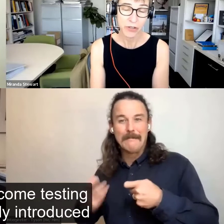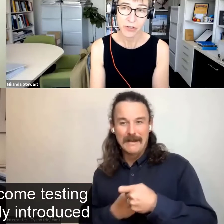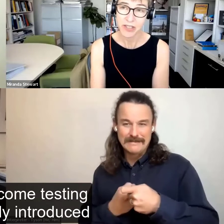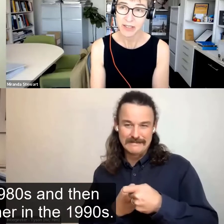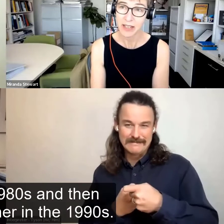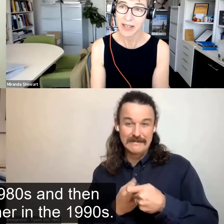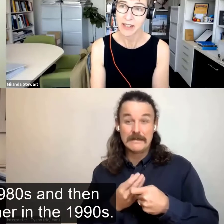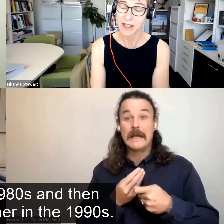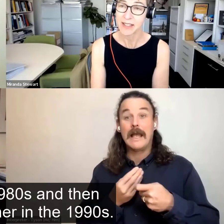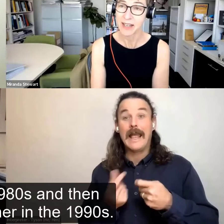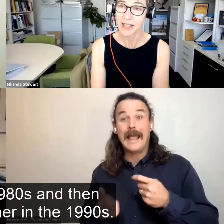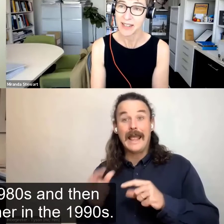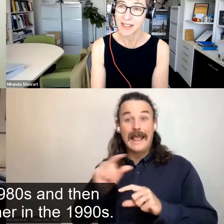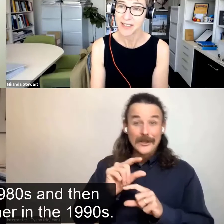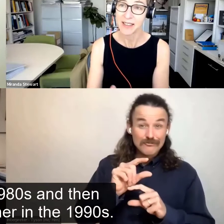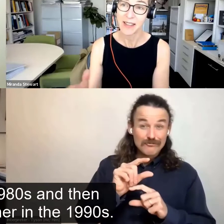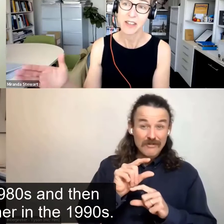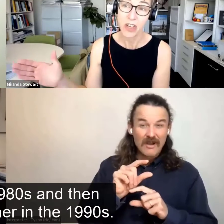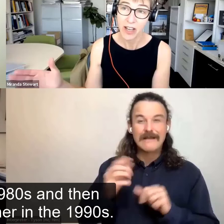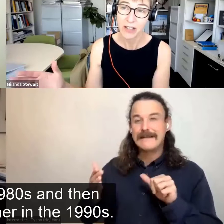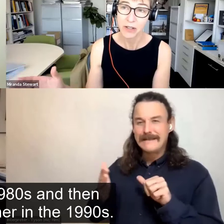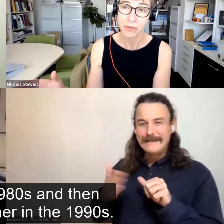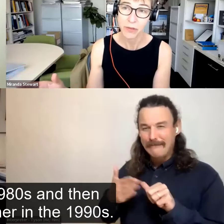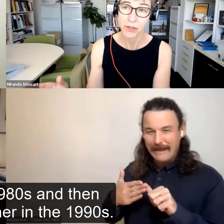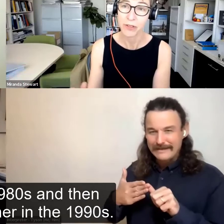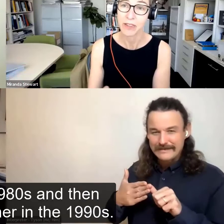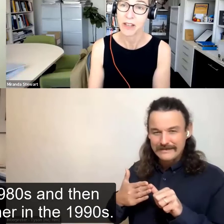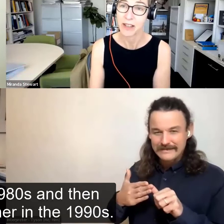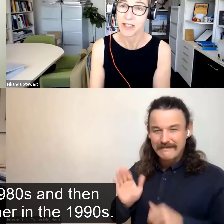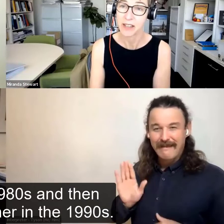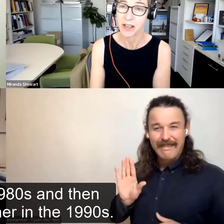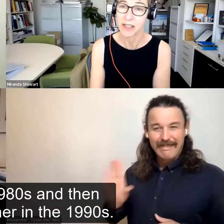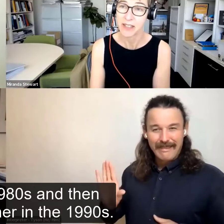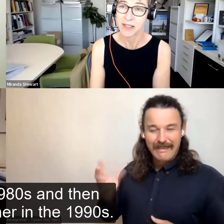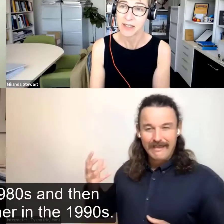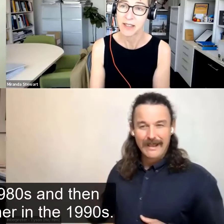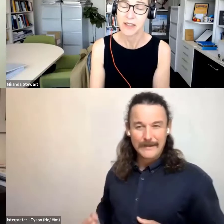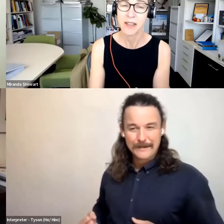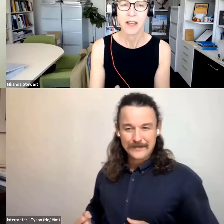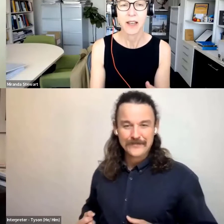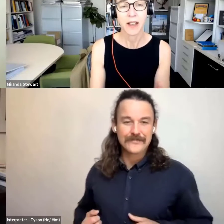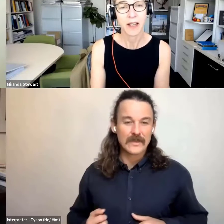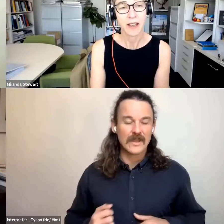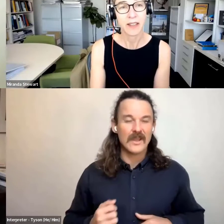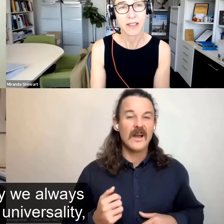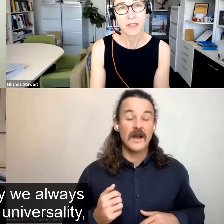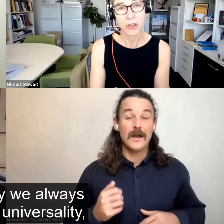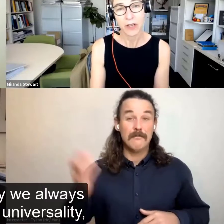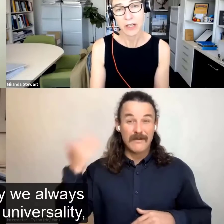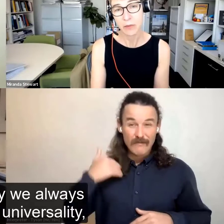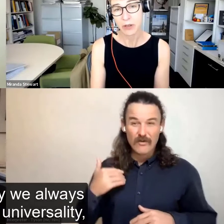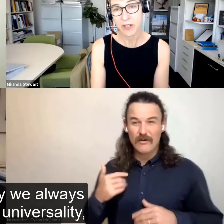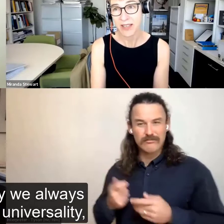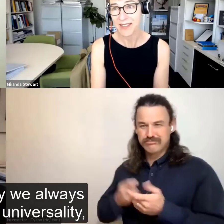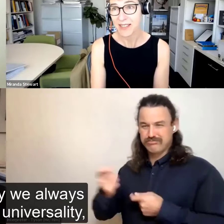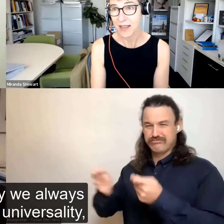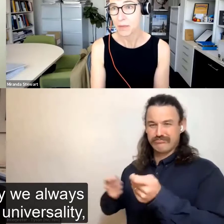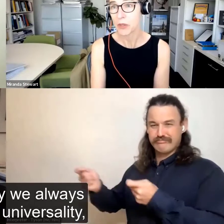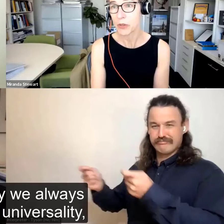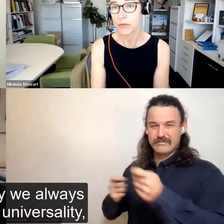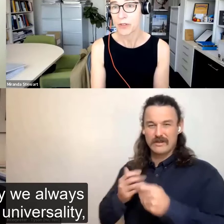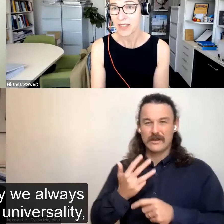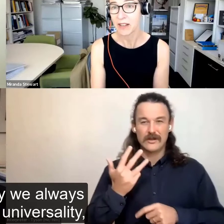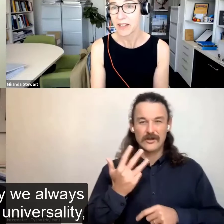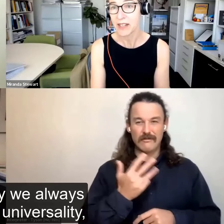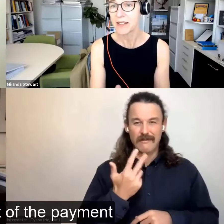actually introduced in the late 1980s and then tightened further in the 1990s. Historically, we always had